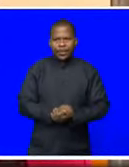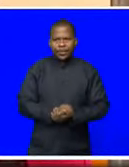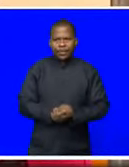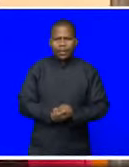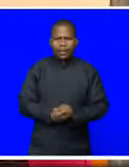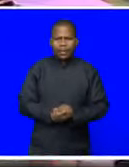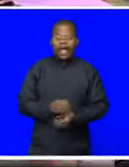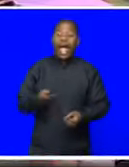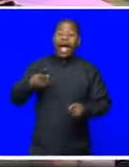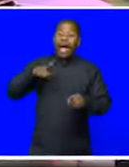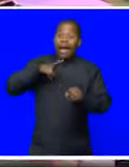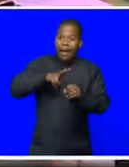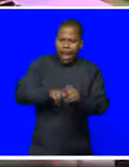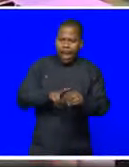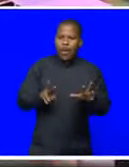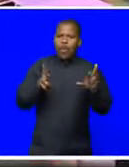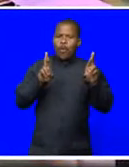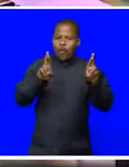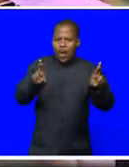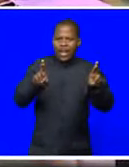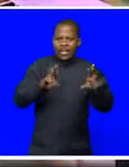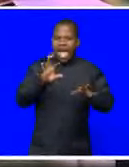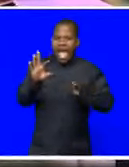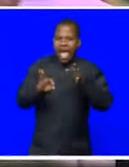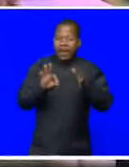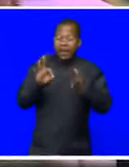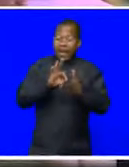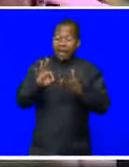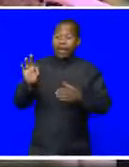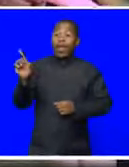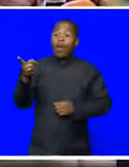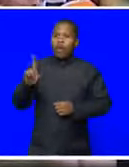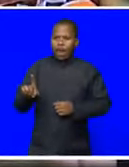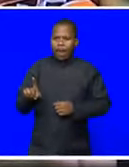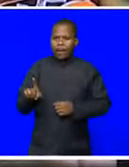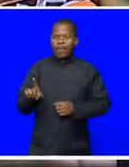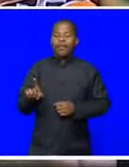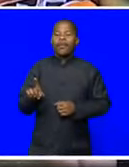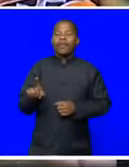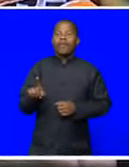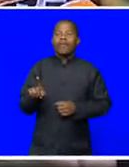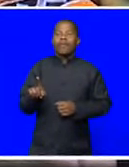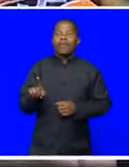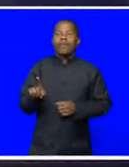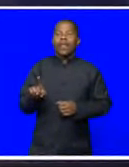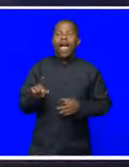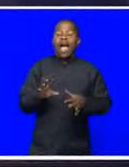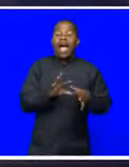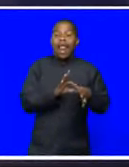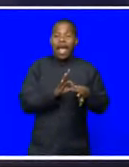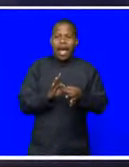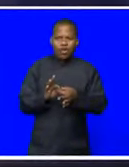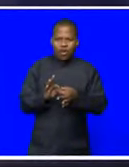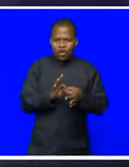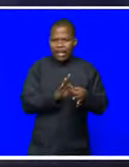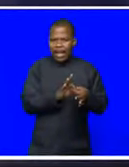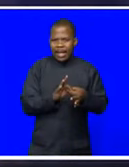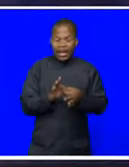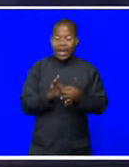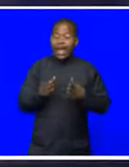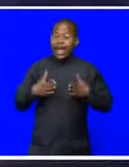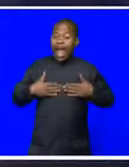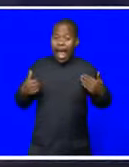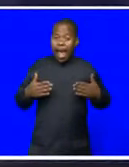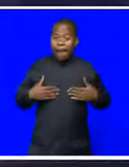to clearly state that it remains one of our uppermost commitments to see